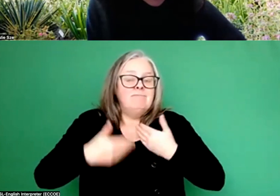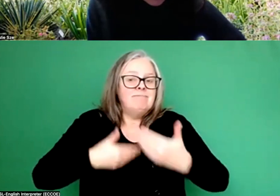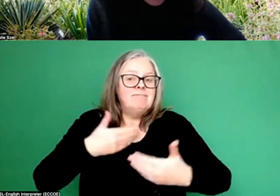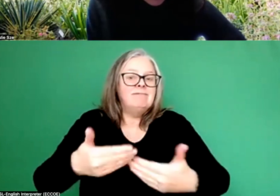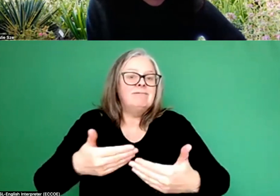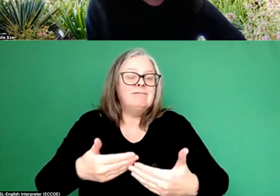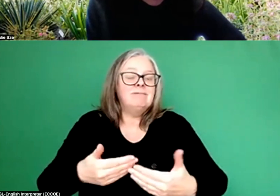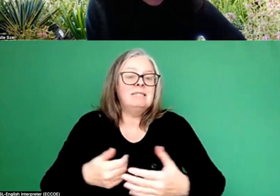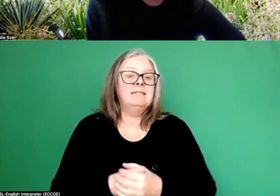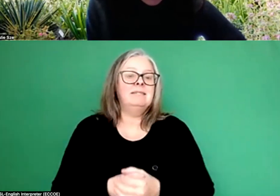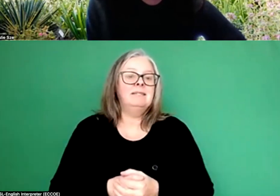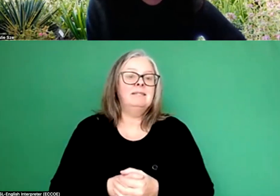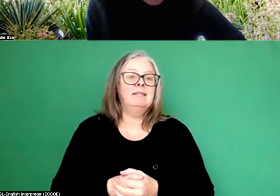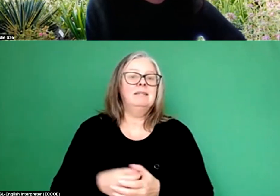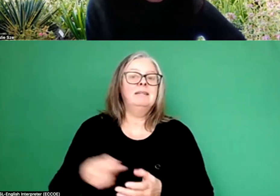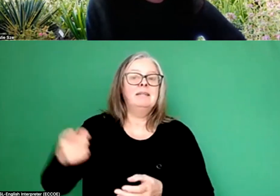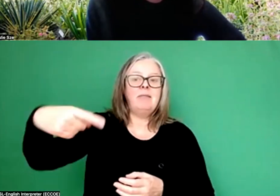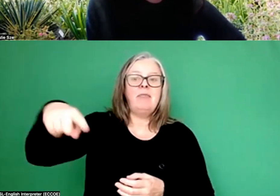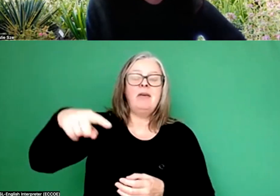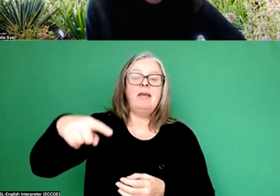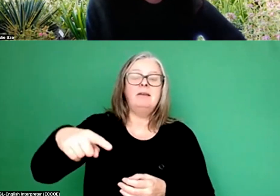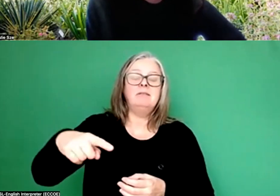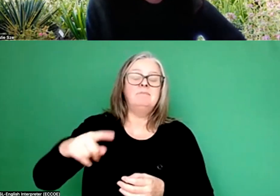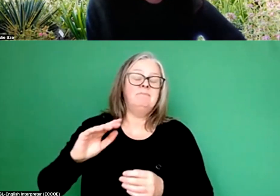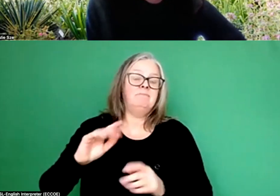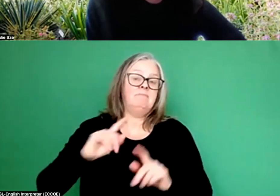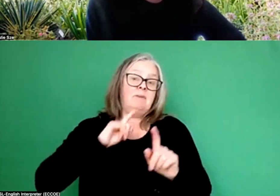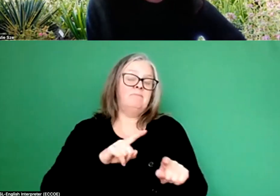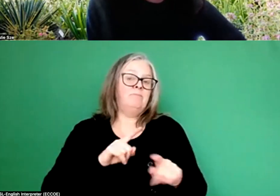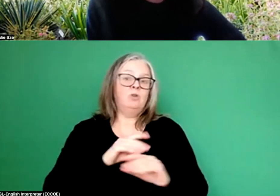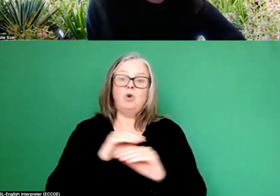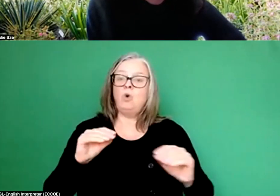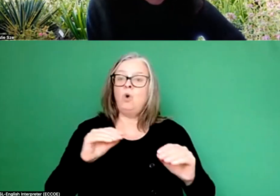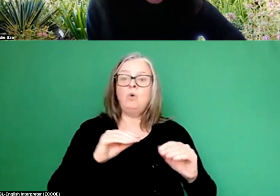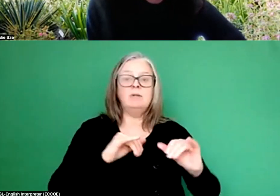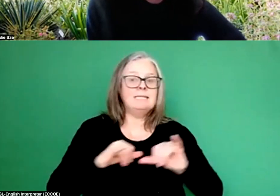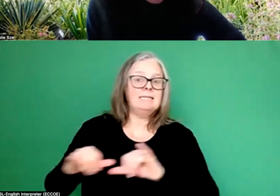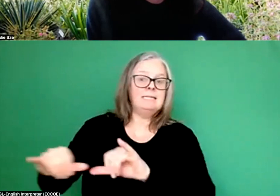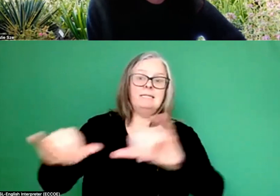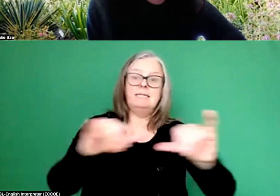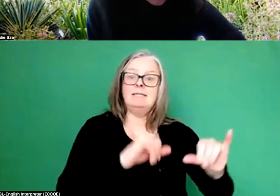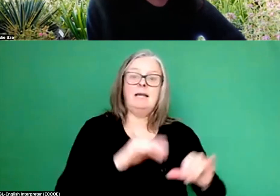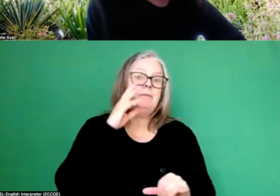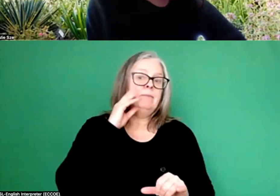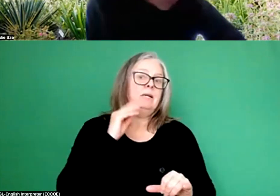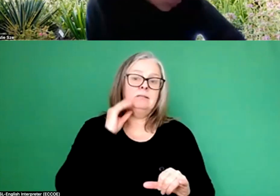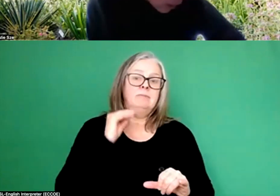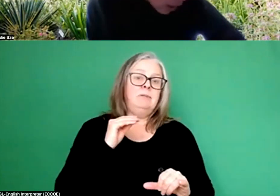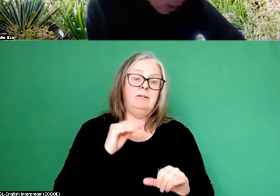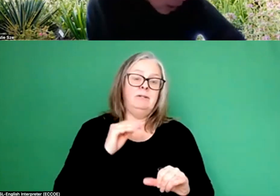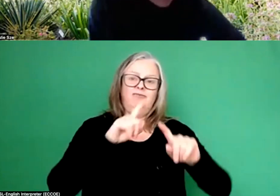would say there isn't a shared experience of that. So, I don't know. Yeah.